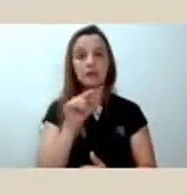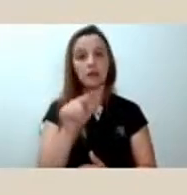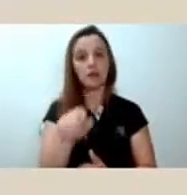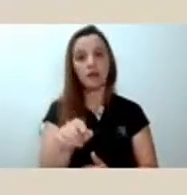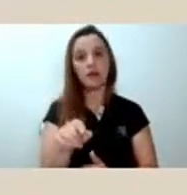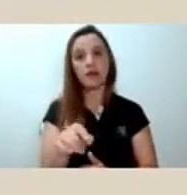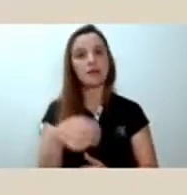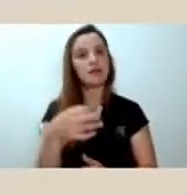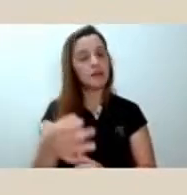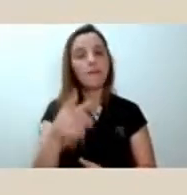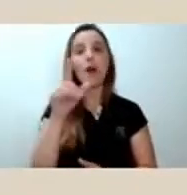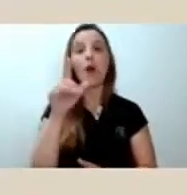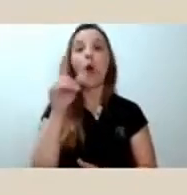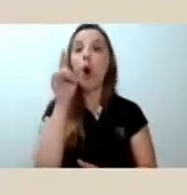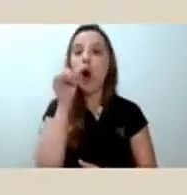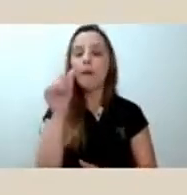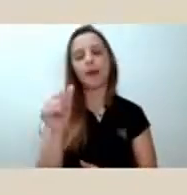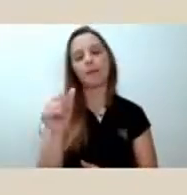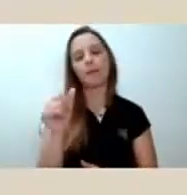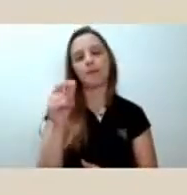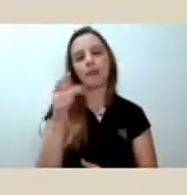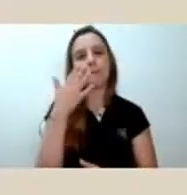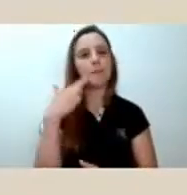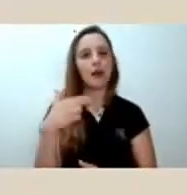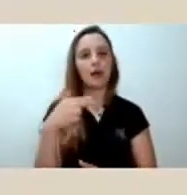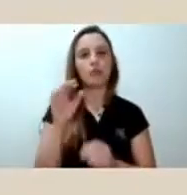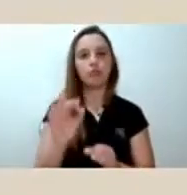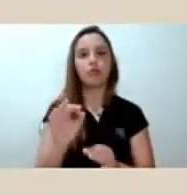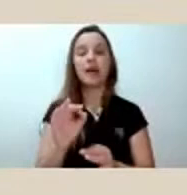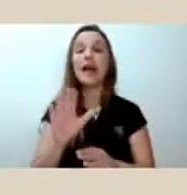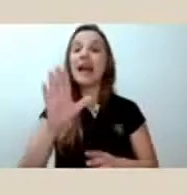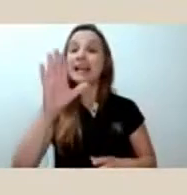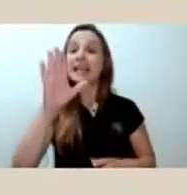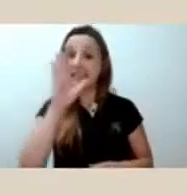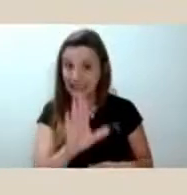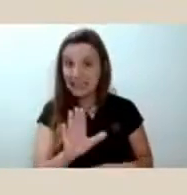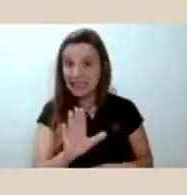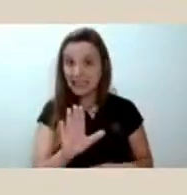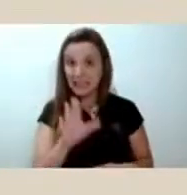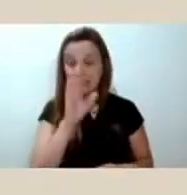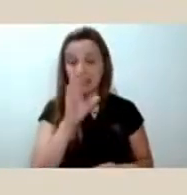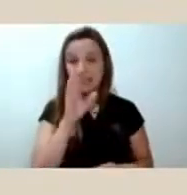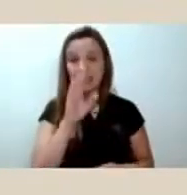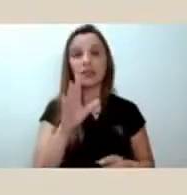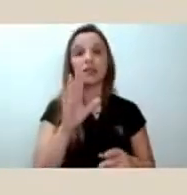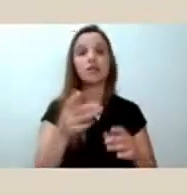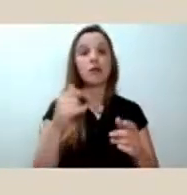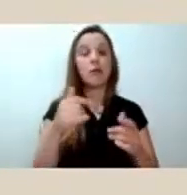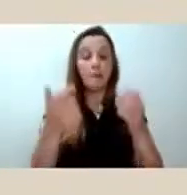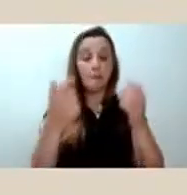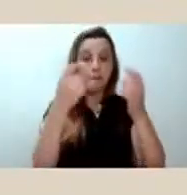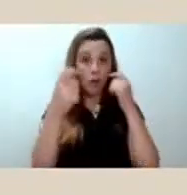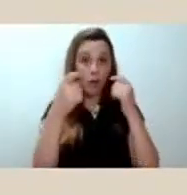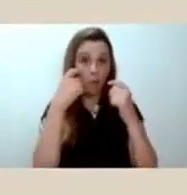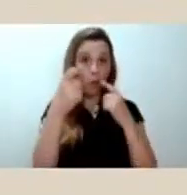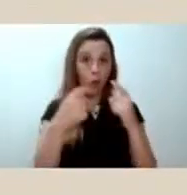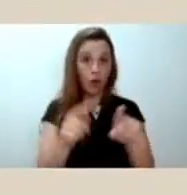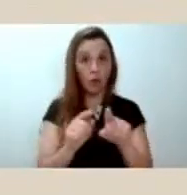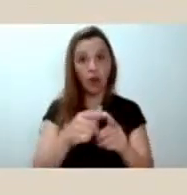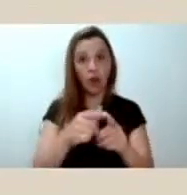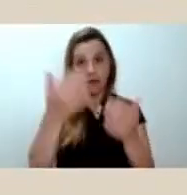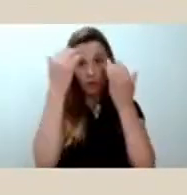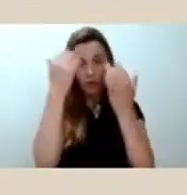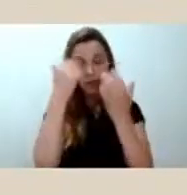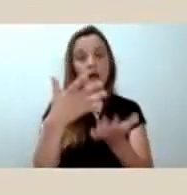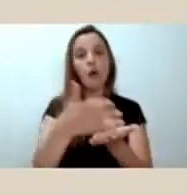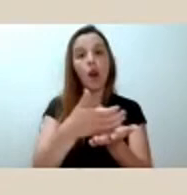If they want to train for a cleaning person, they typically get Latino woman. That's it. They don't introduce it there. They never put